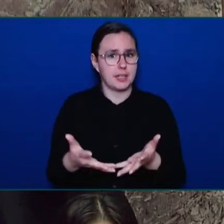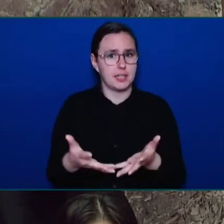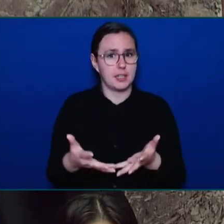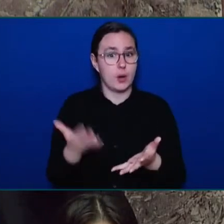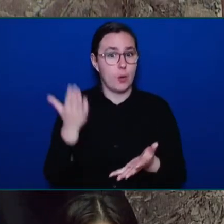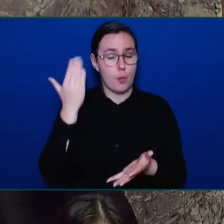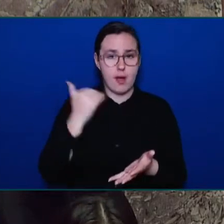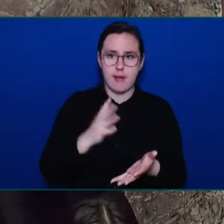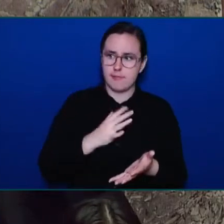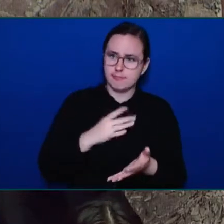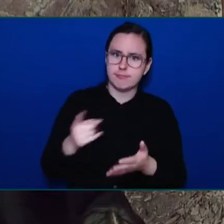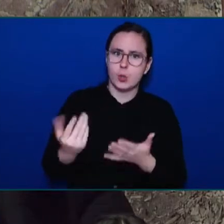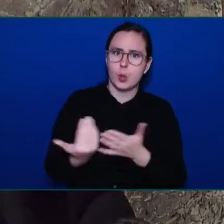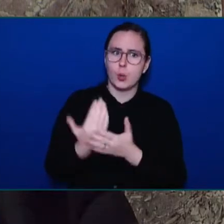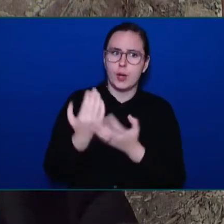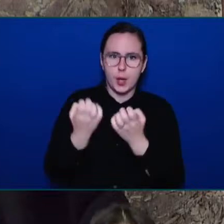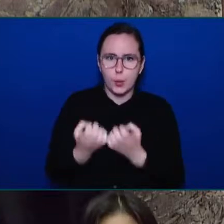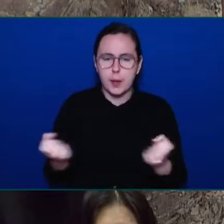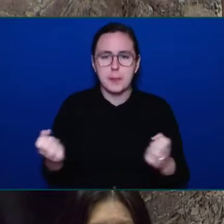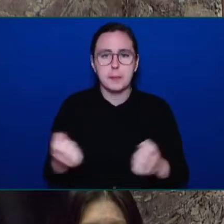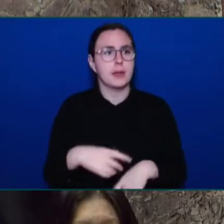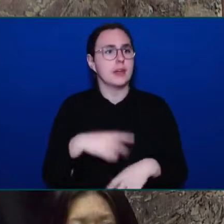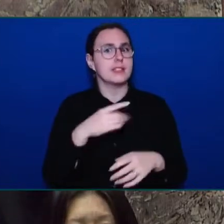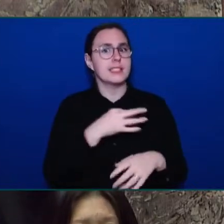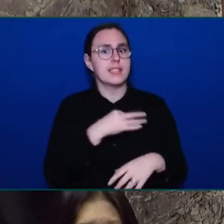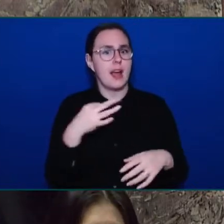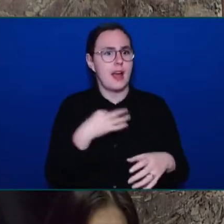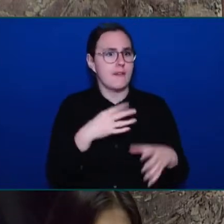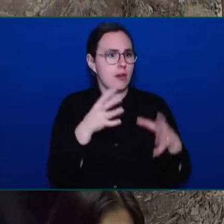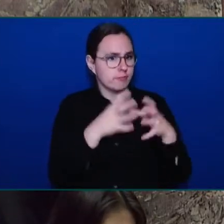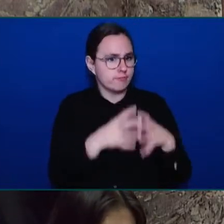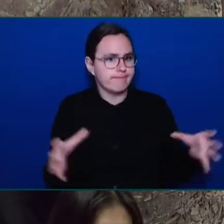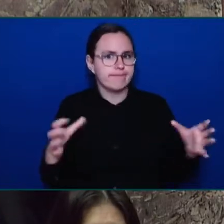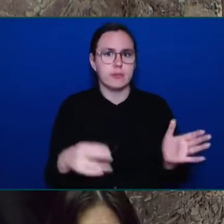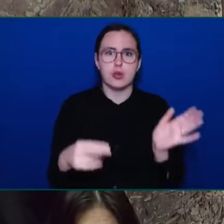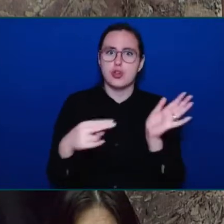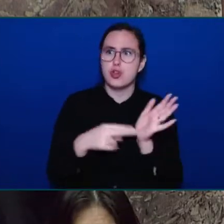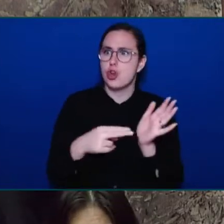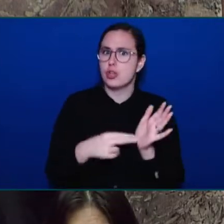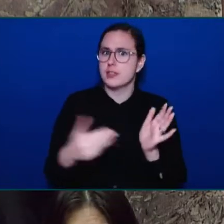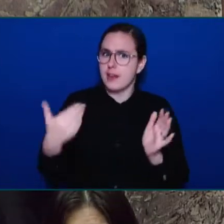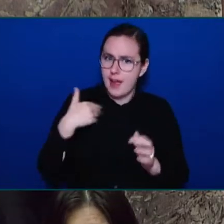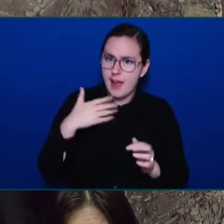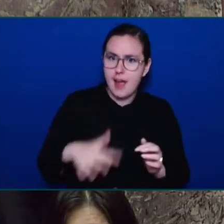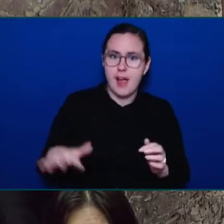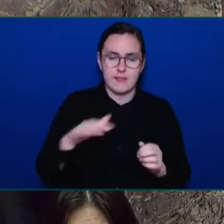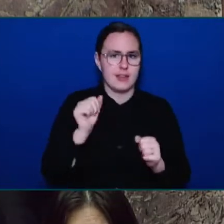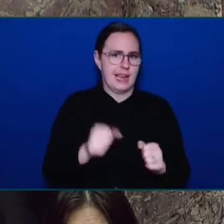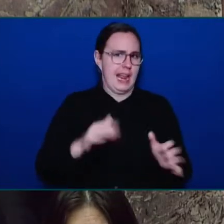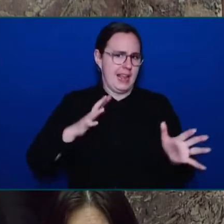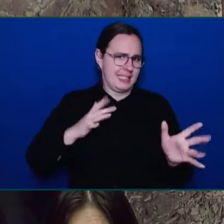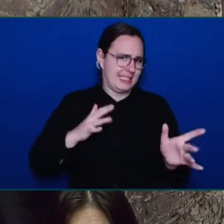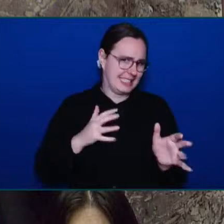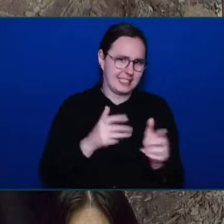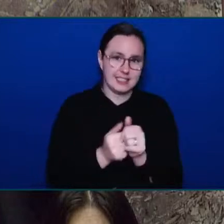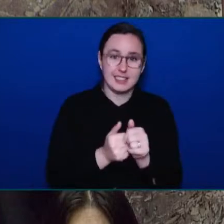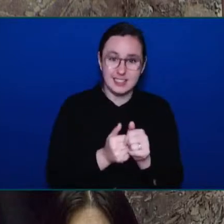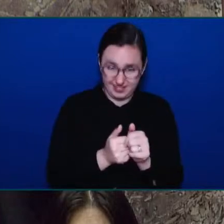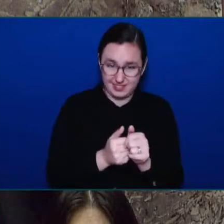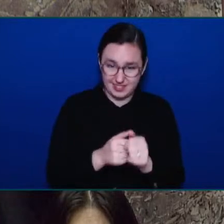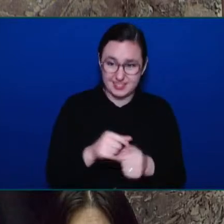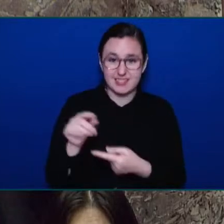we hired, because, Honourable Speaker, of the 70 new device processing technologists that we